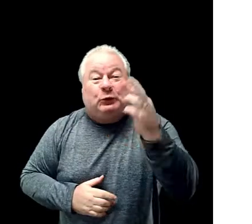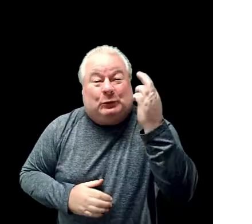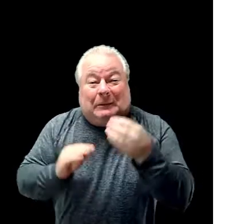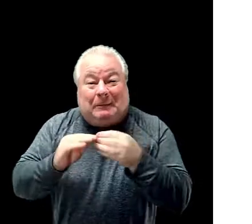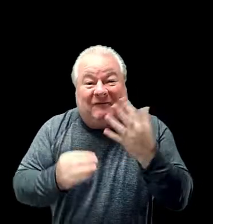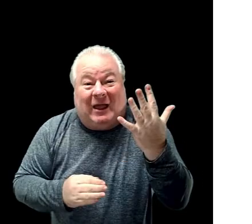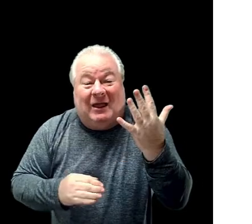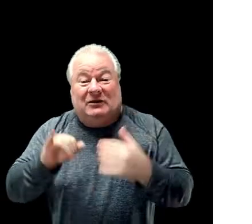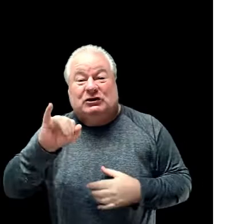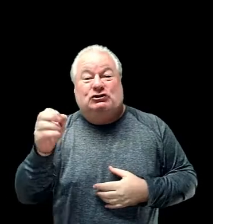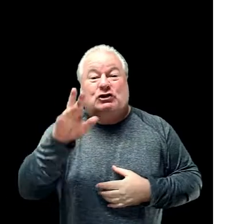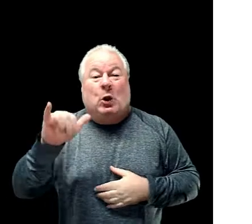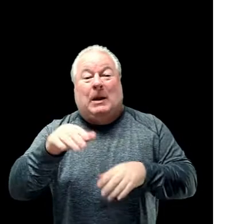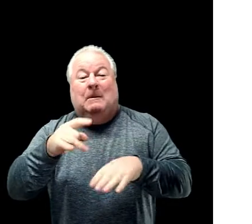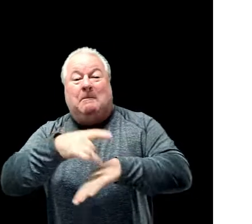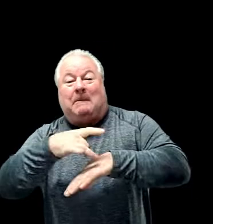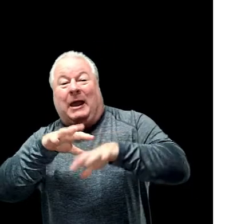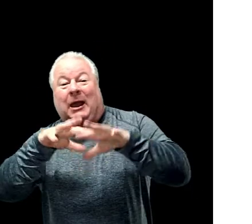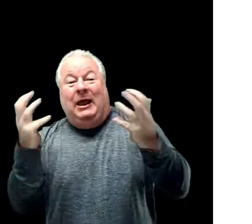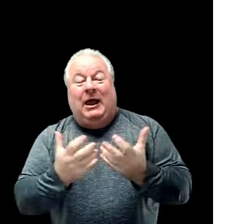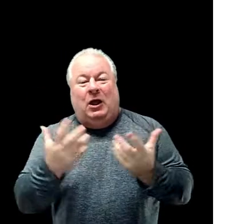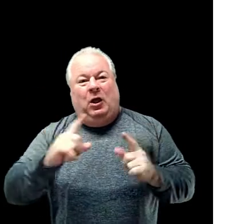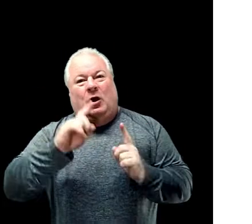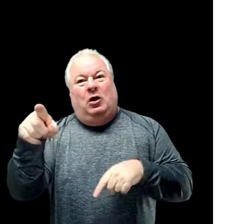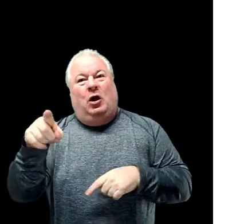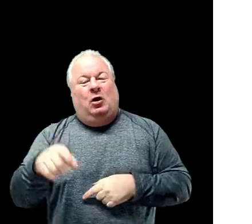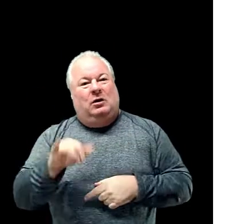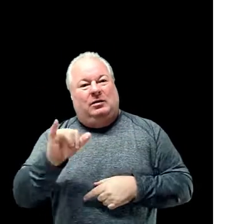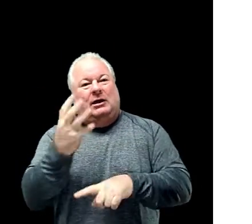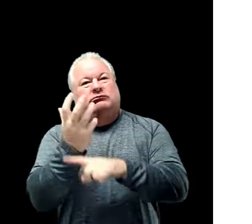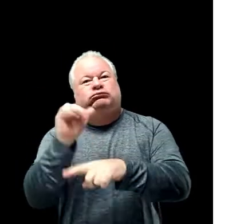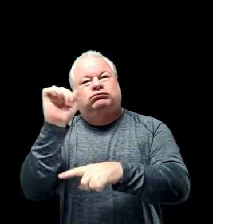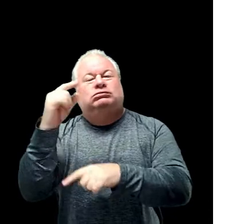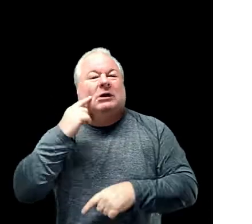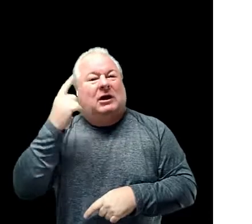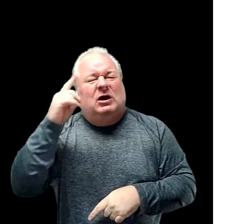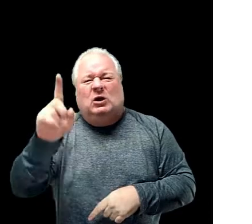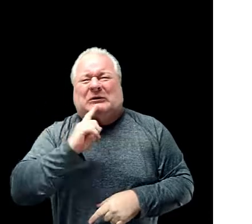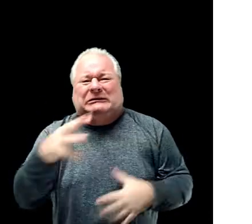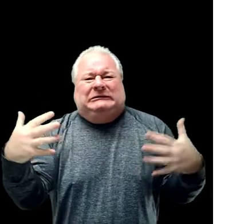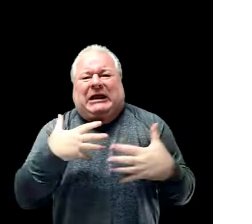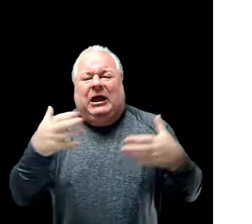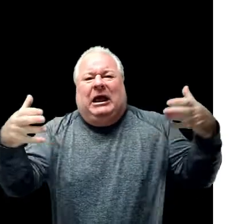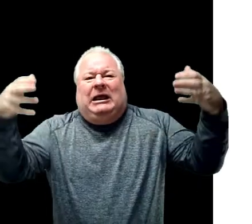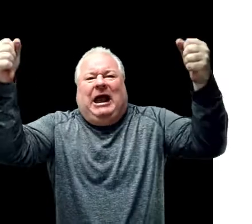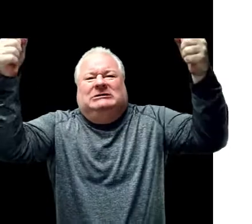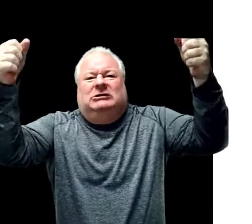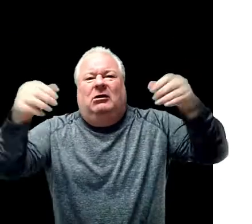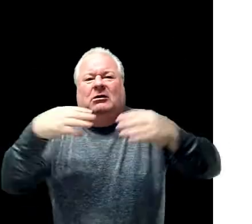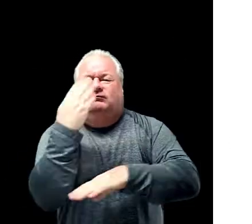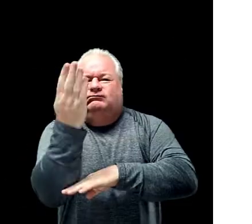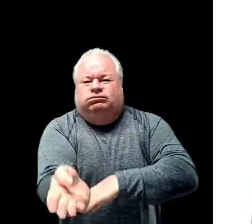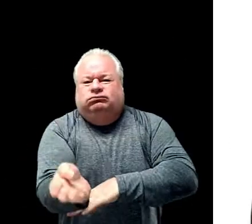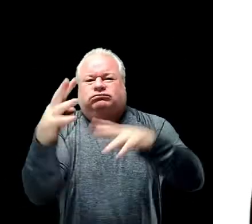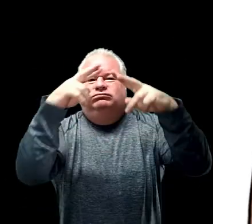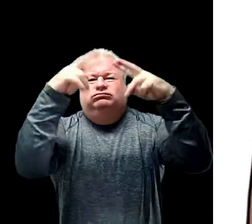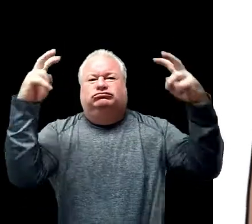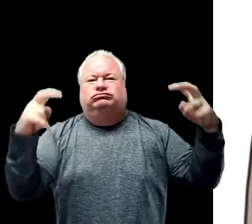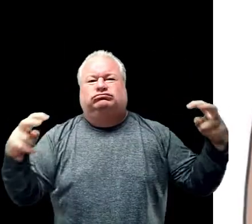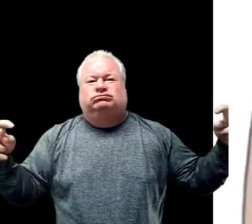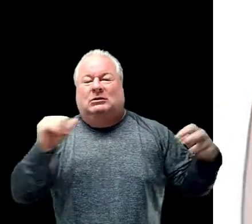Reason number five, Jerry Pumpkins wants to go trick-or-treating at a super scary castle, and we don't even have